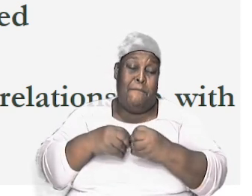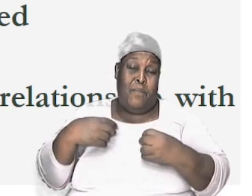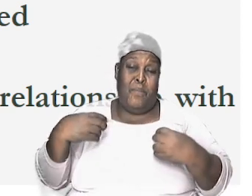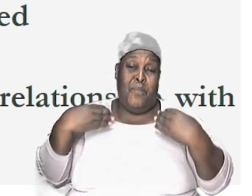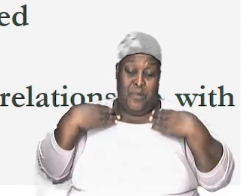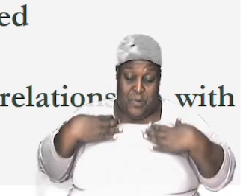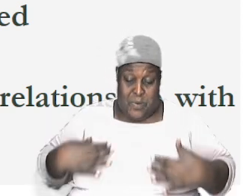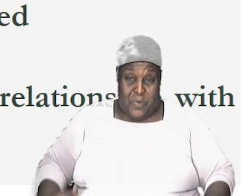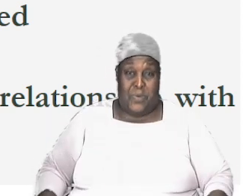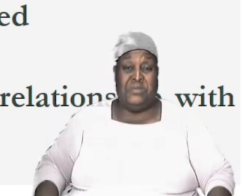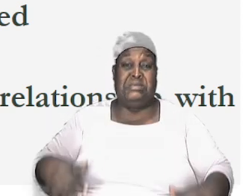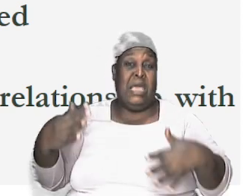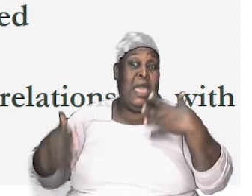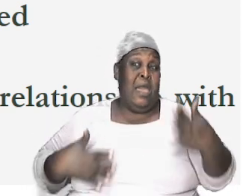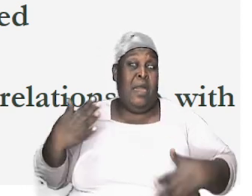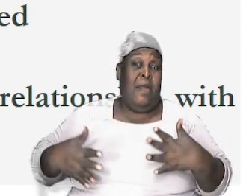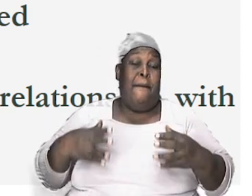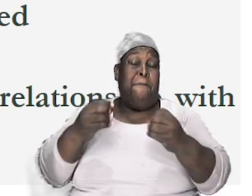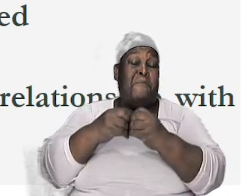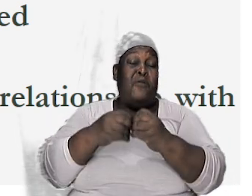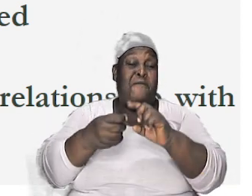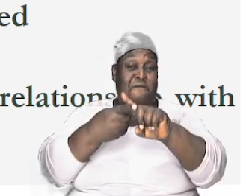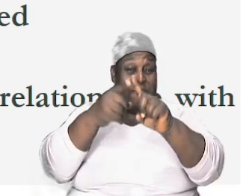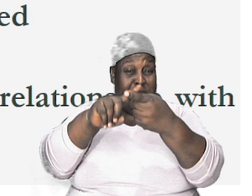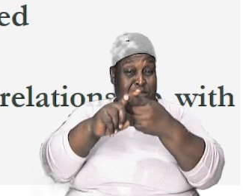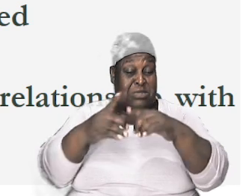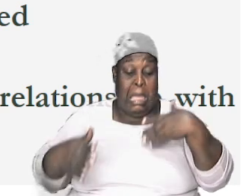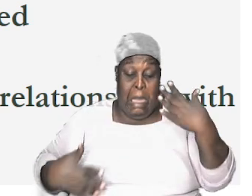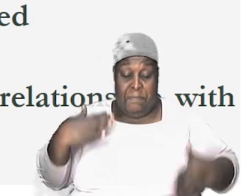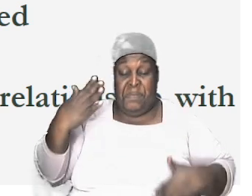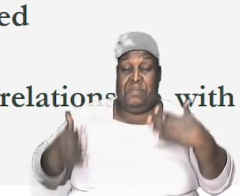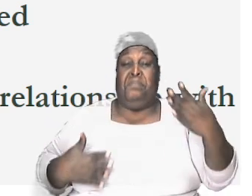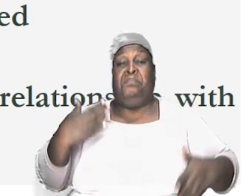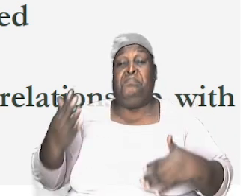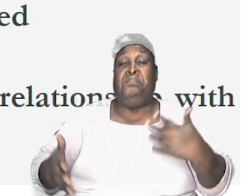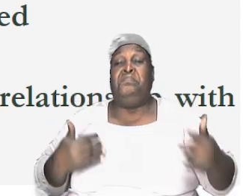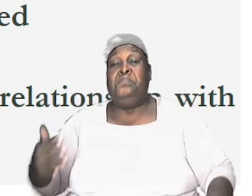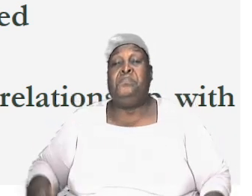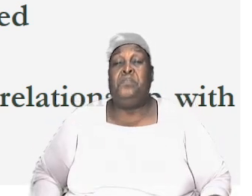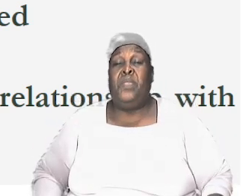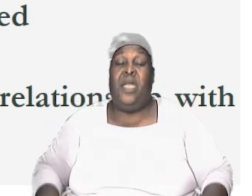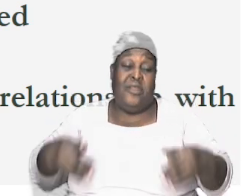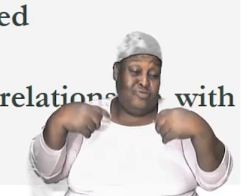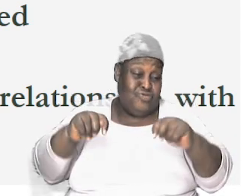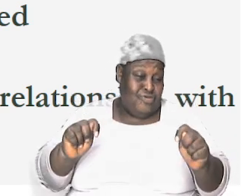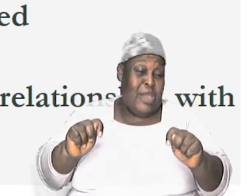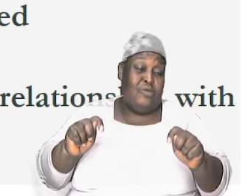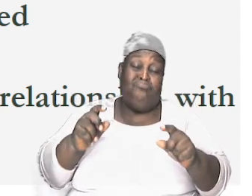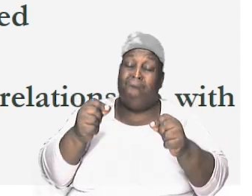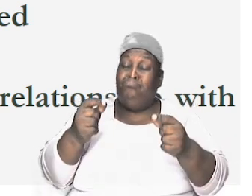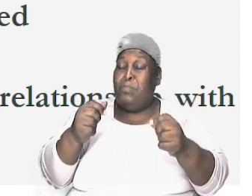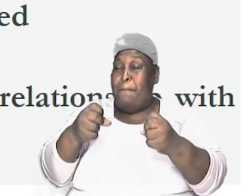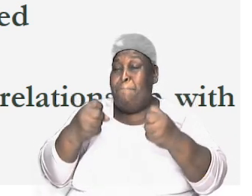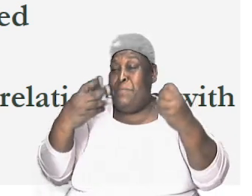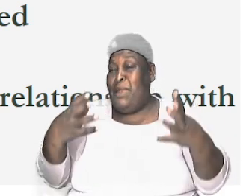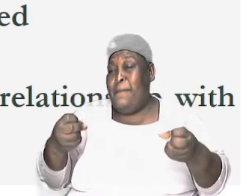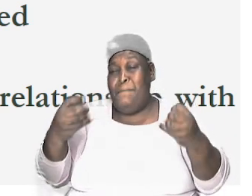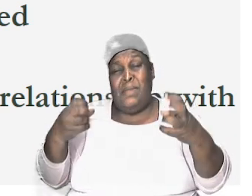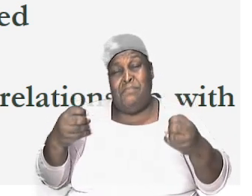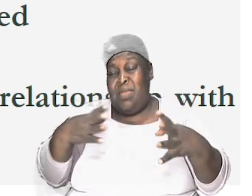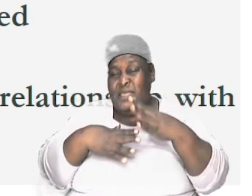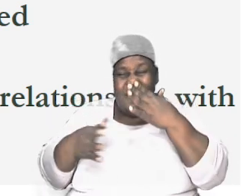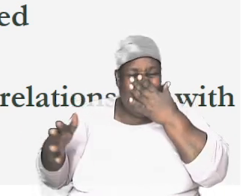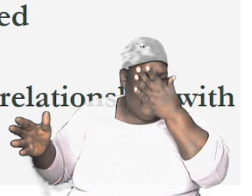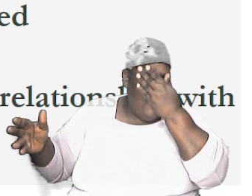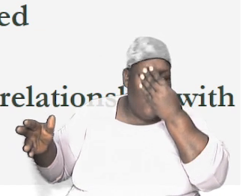be happy. If I have more friends, I'll be happy. I will try to do many things in a